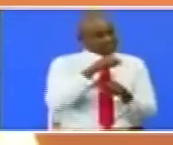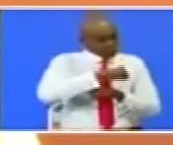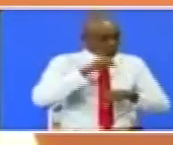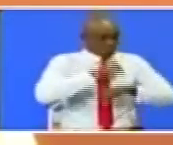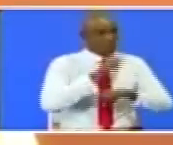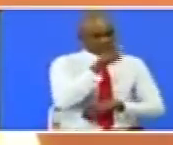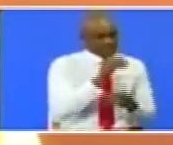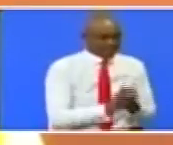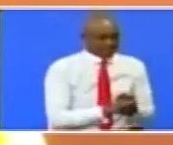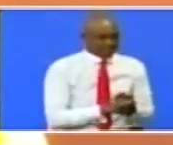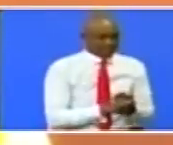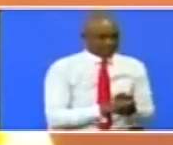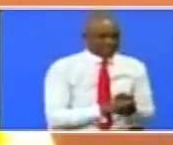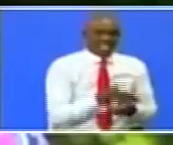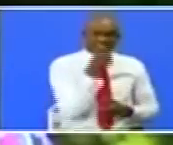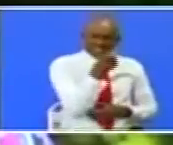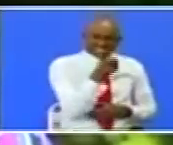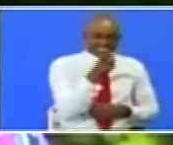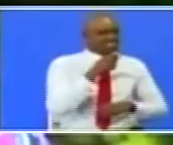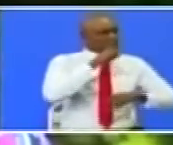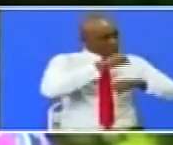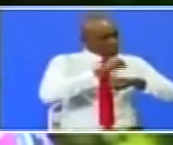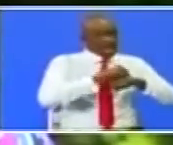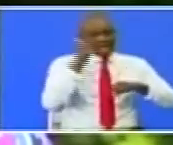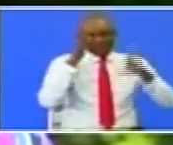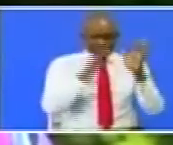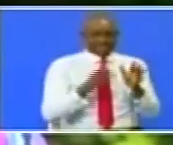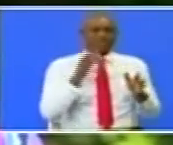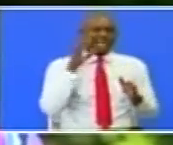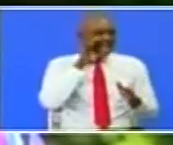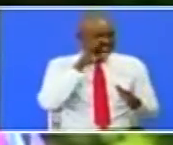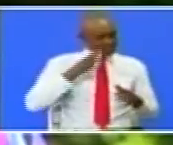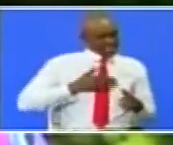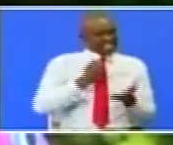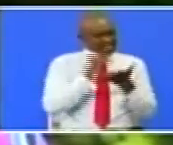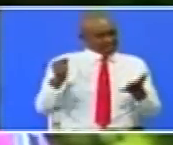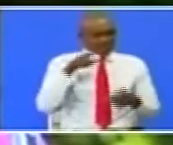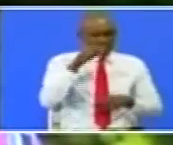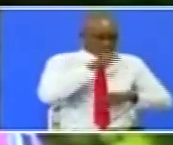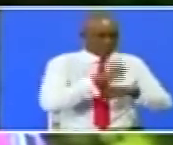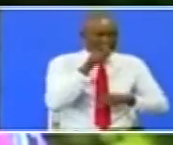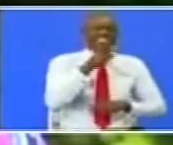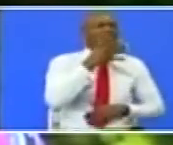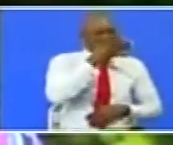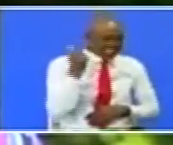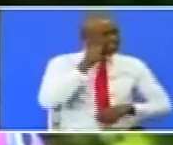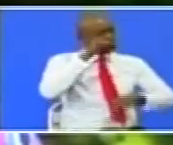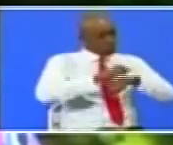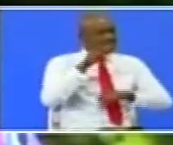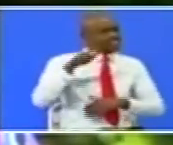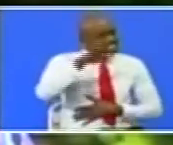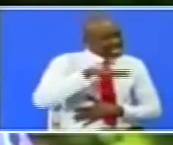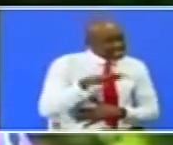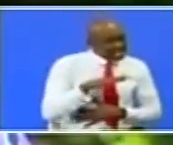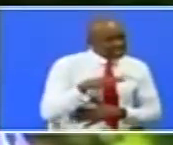school. Naramat Academy was referred to us by my cousin. He told us it's one of the best schools in Matasia.